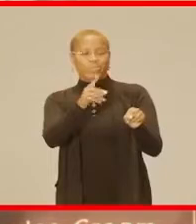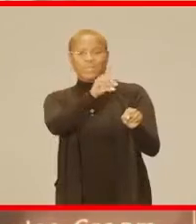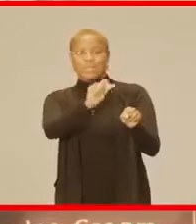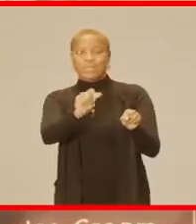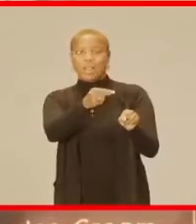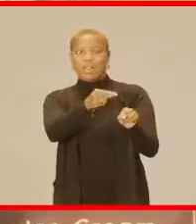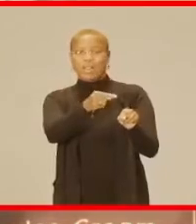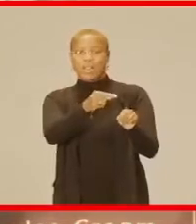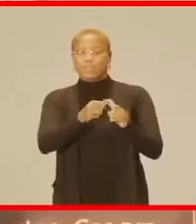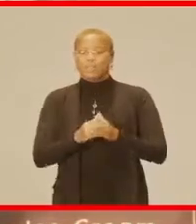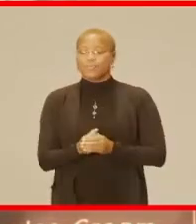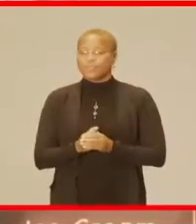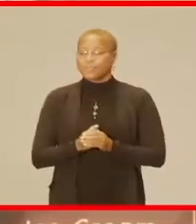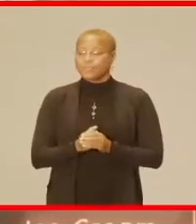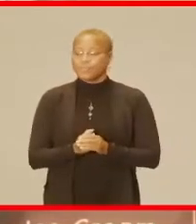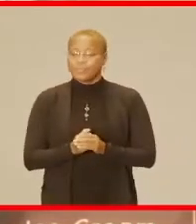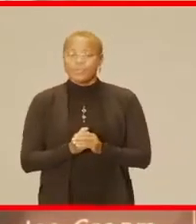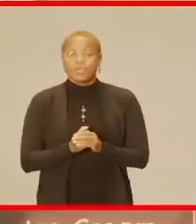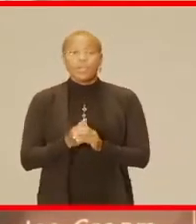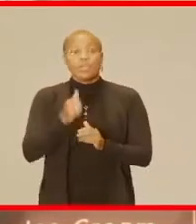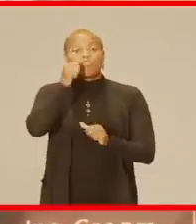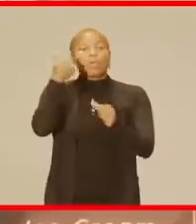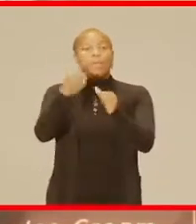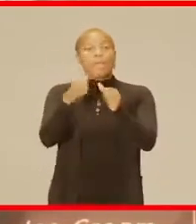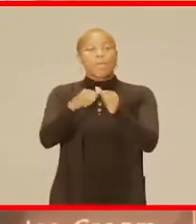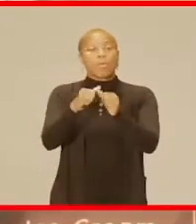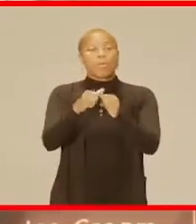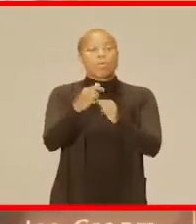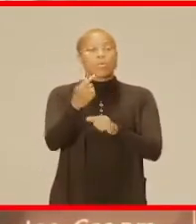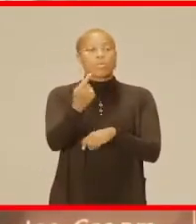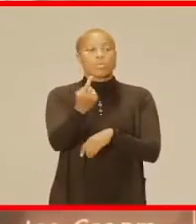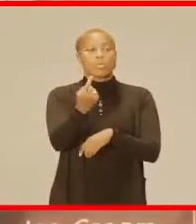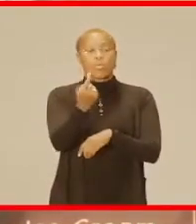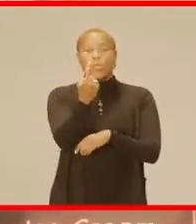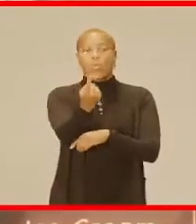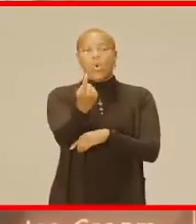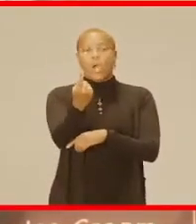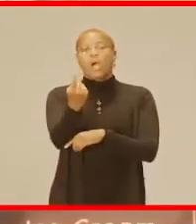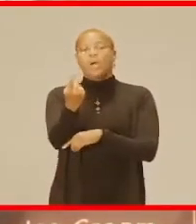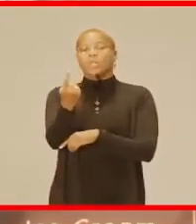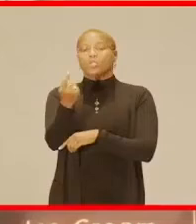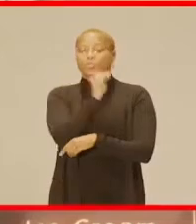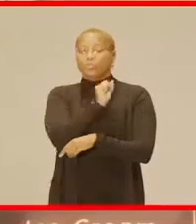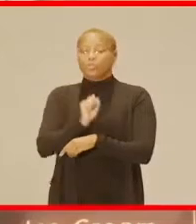Also, too, remember what I said about how one of those superheroes was sacrificing their well-being?